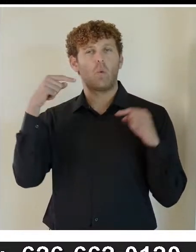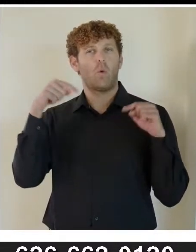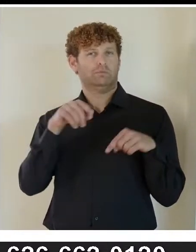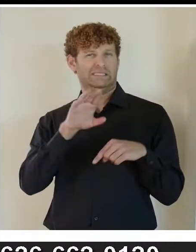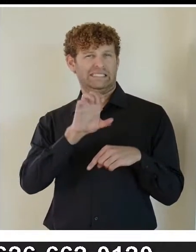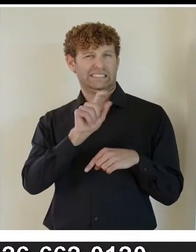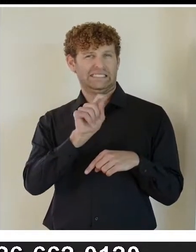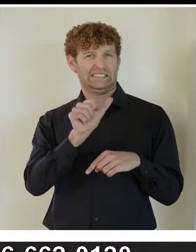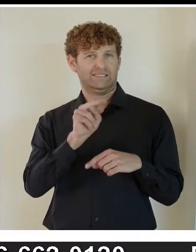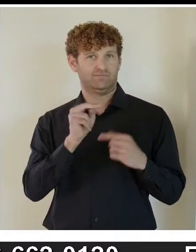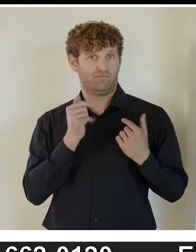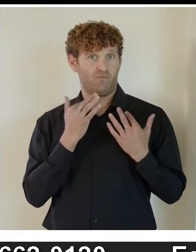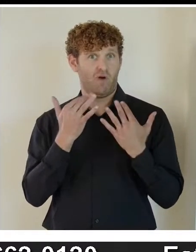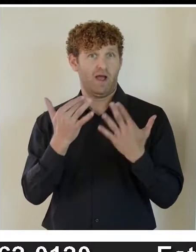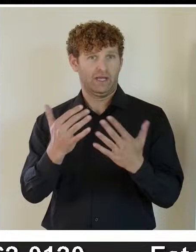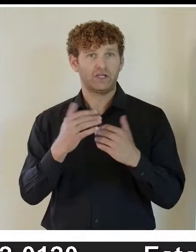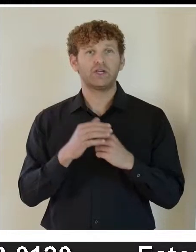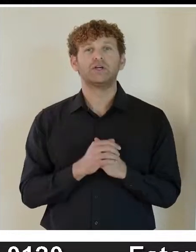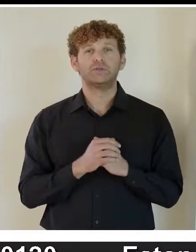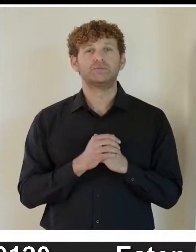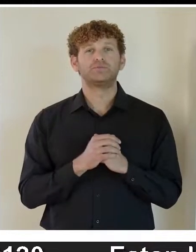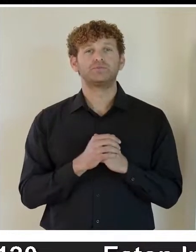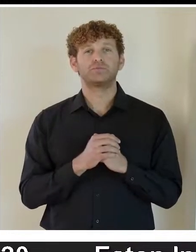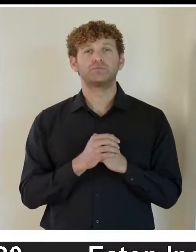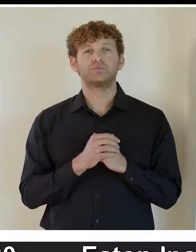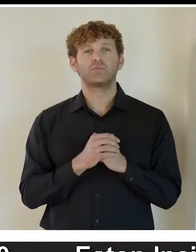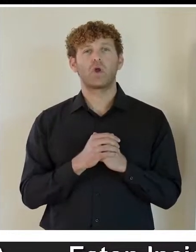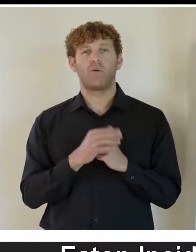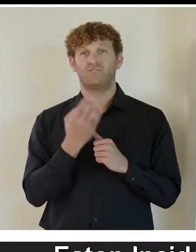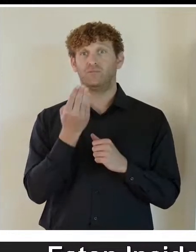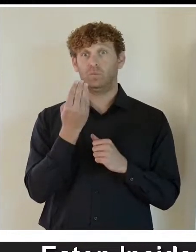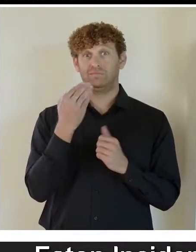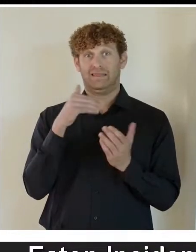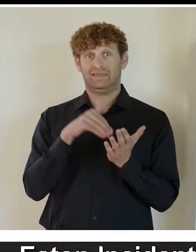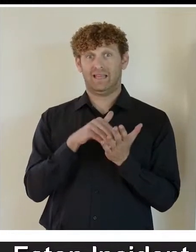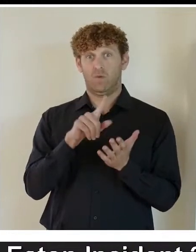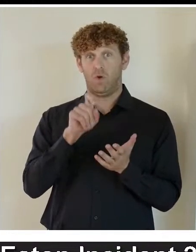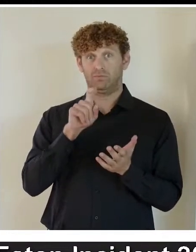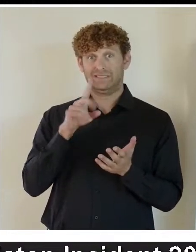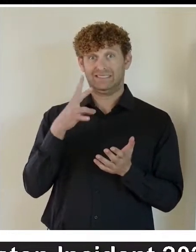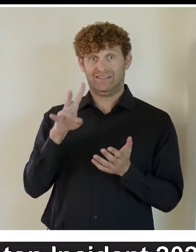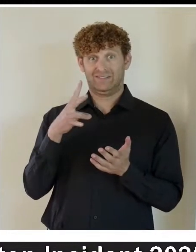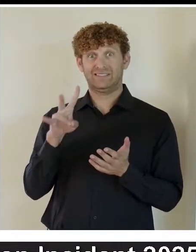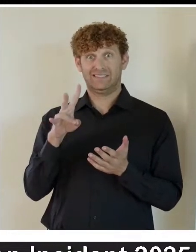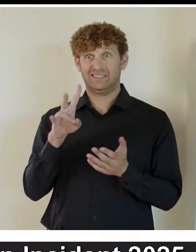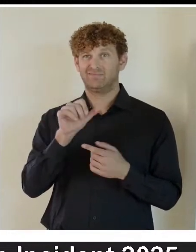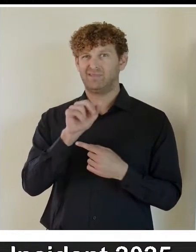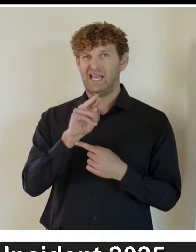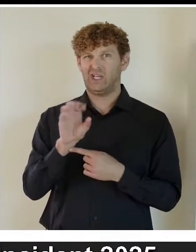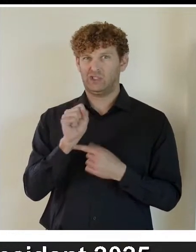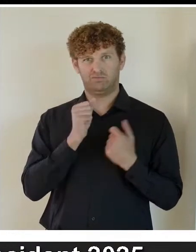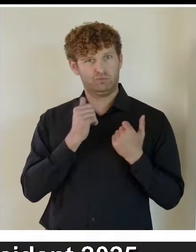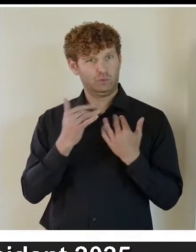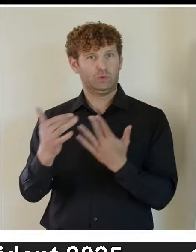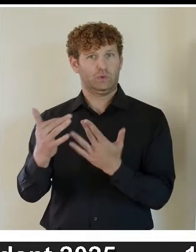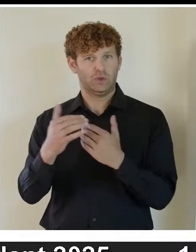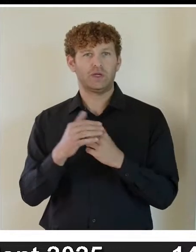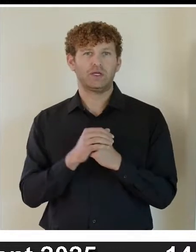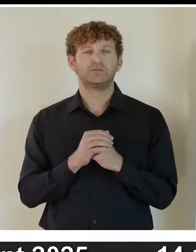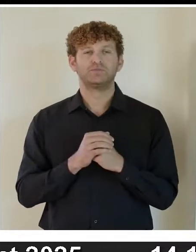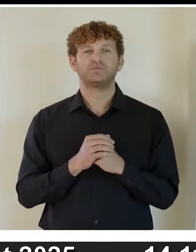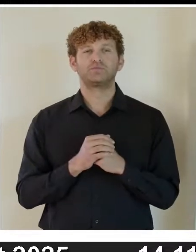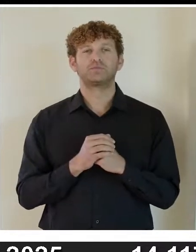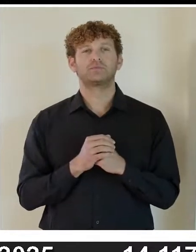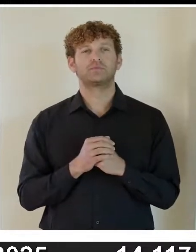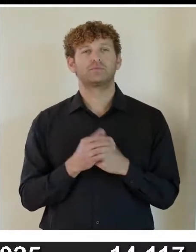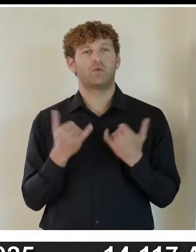14,117 acres and 55% contained, with approximately 3,400 personnel working this fire. We'll do an operational